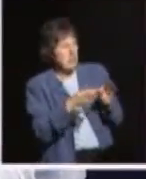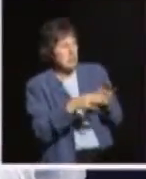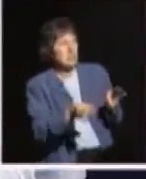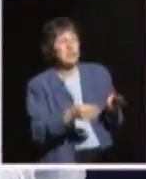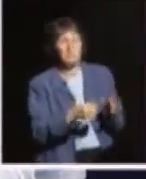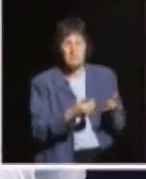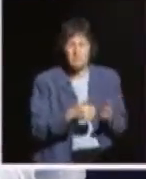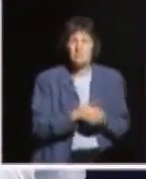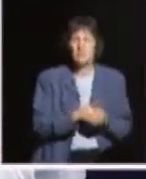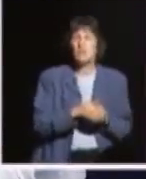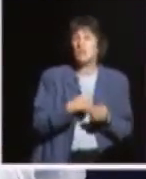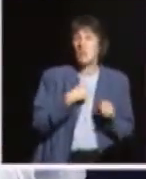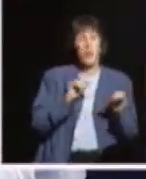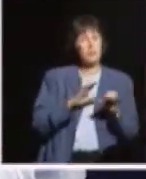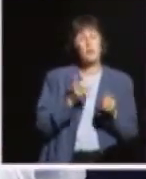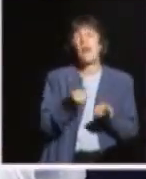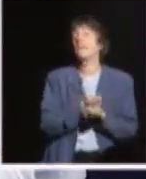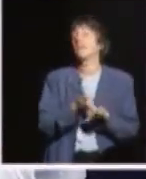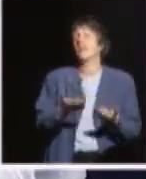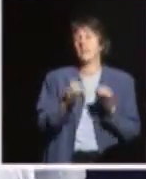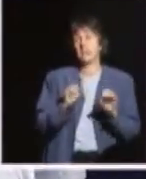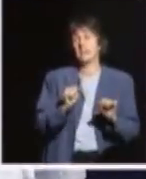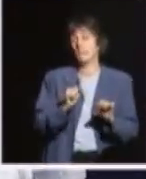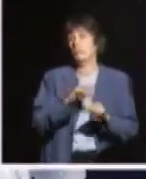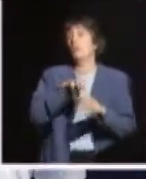I would do everything possible to get it included.